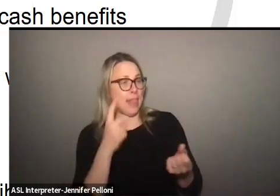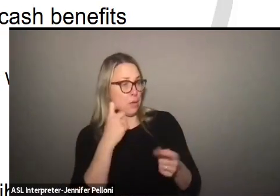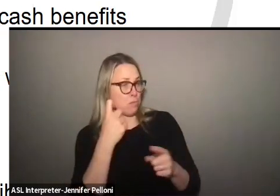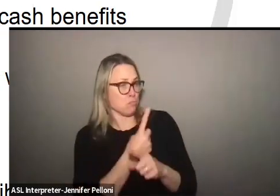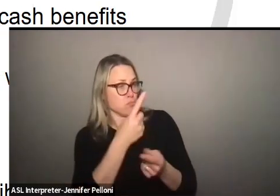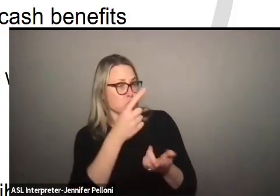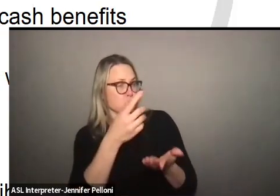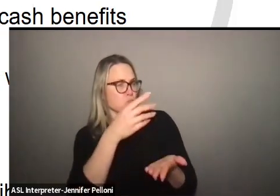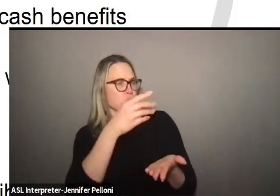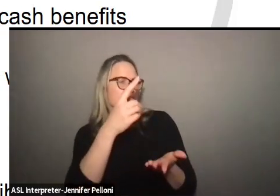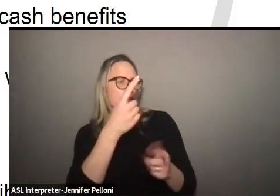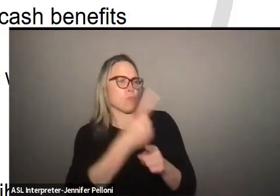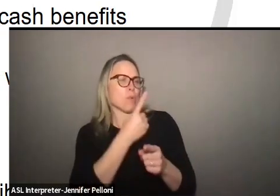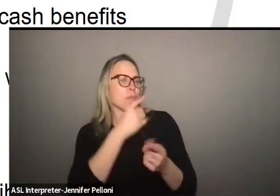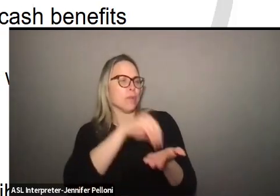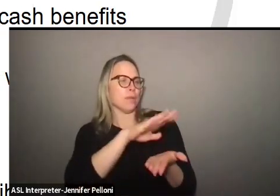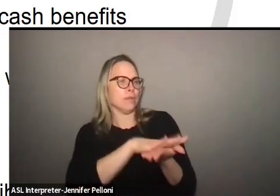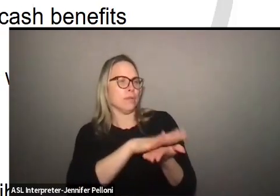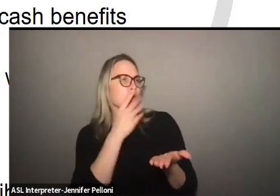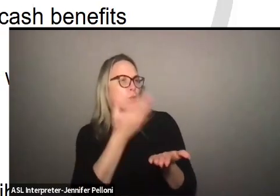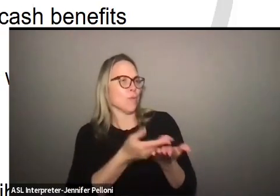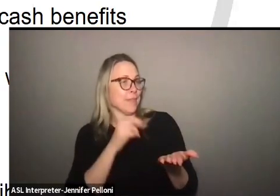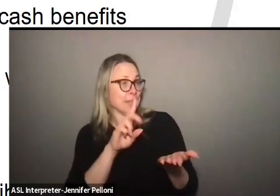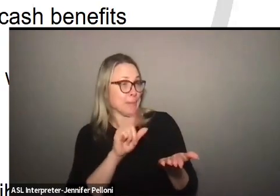for proof of disability?